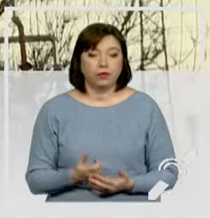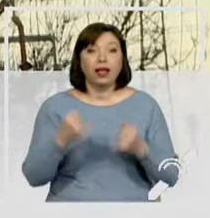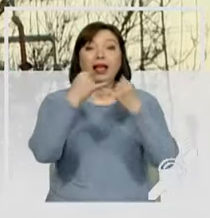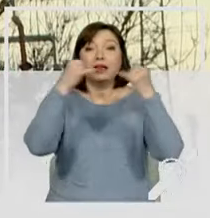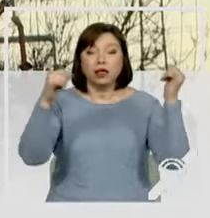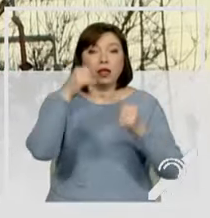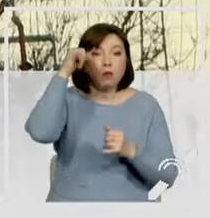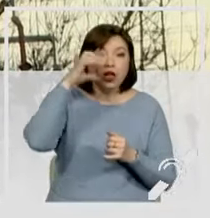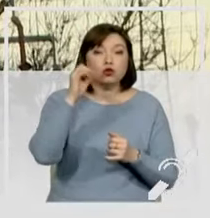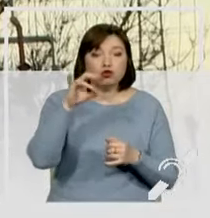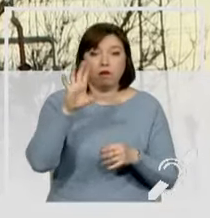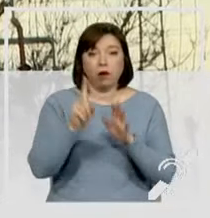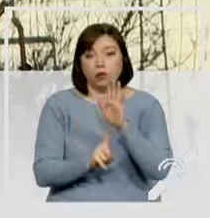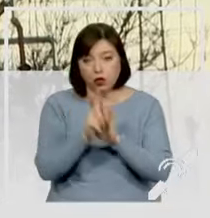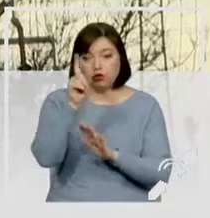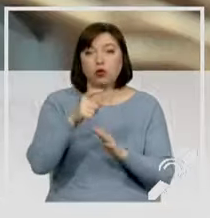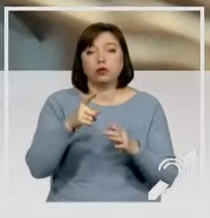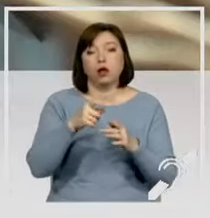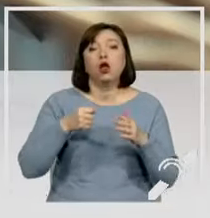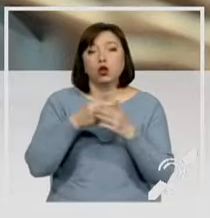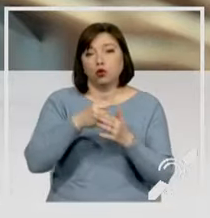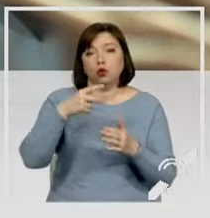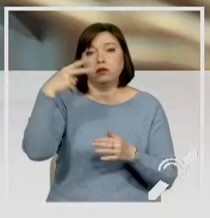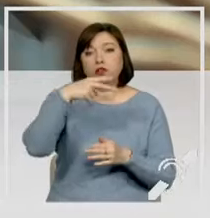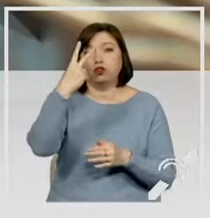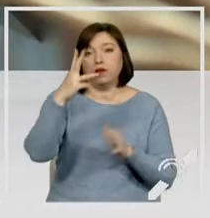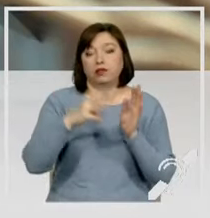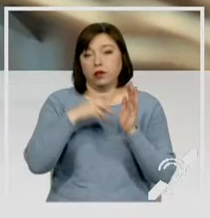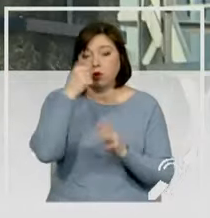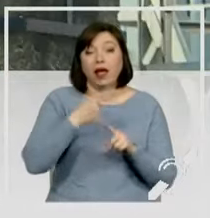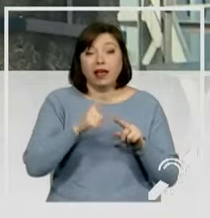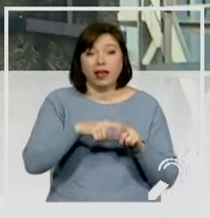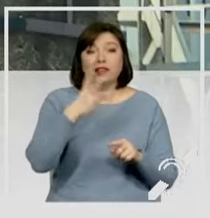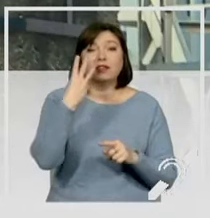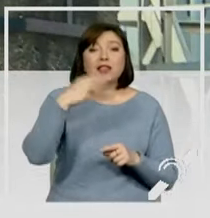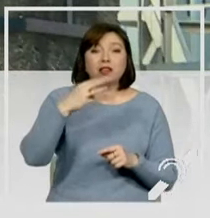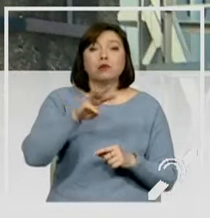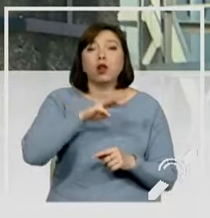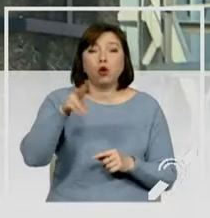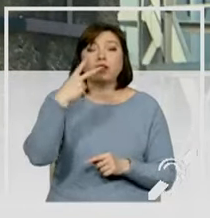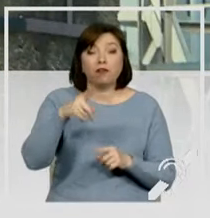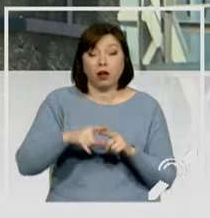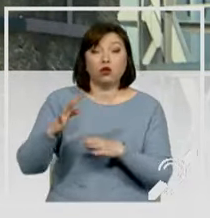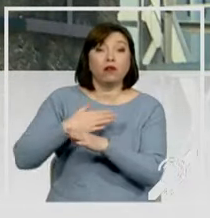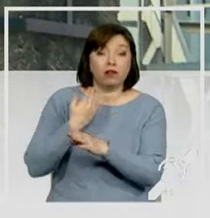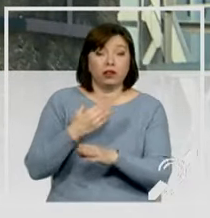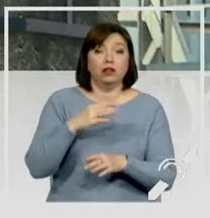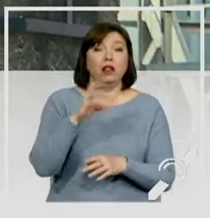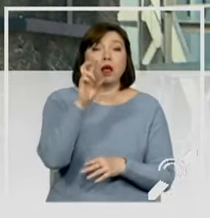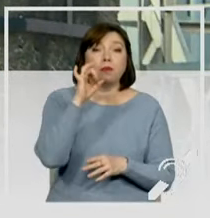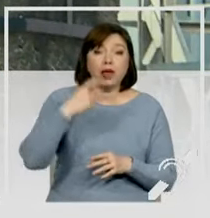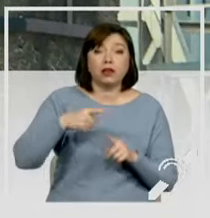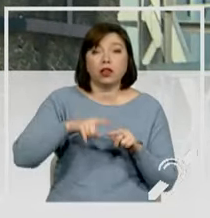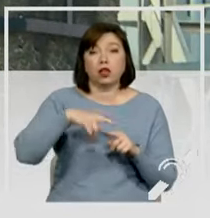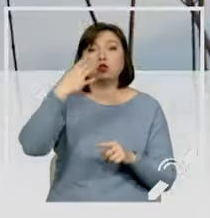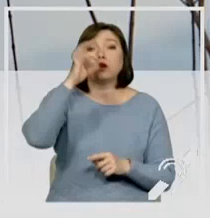Linia Bălți-Suceava va fi dată în exploatare până în 2028. Cele 30,8 milioane de euro acordate de BERD reprezintă 40%